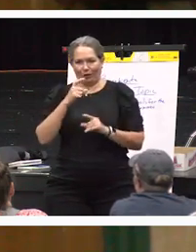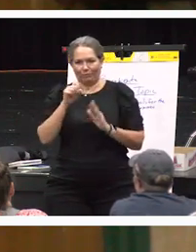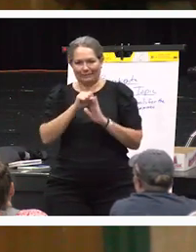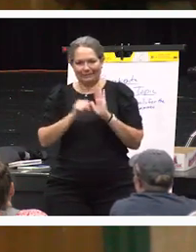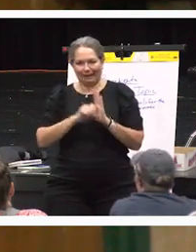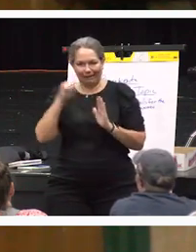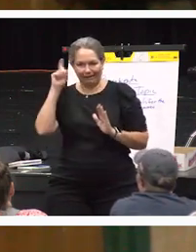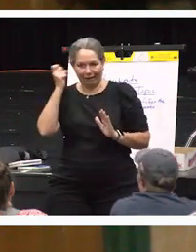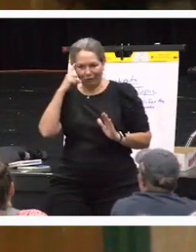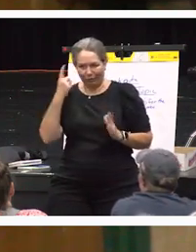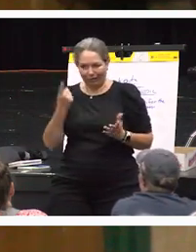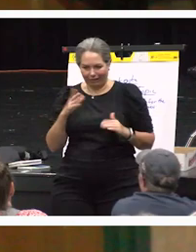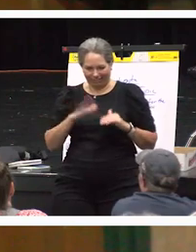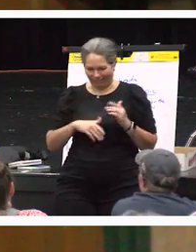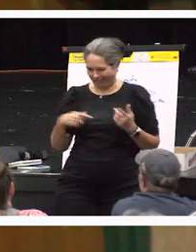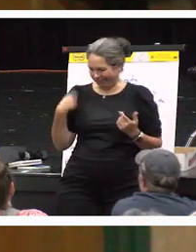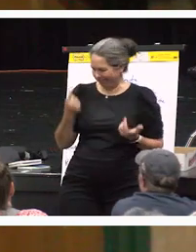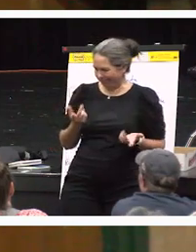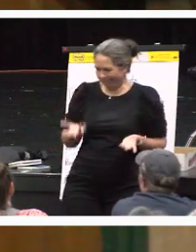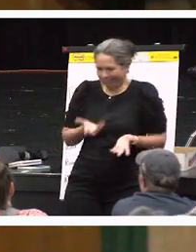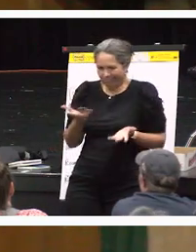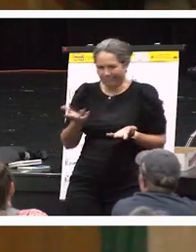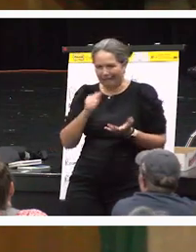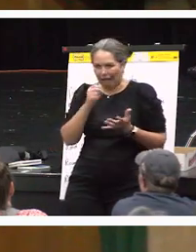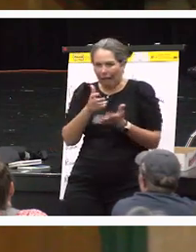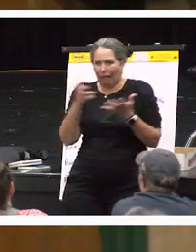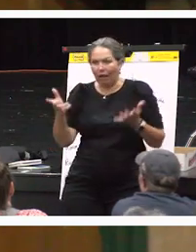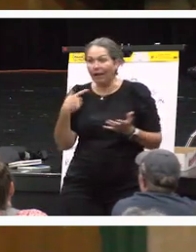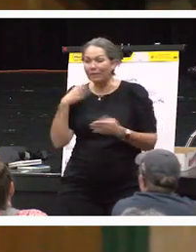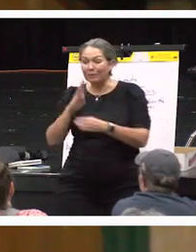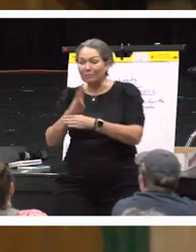far. And I think we can expect like businesses,